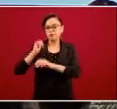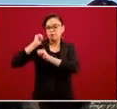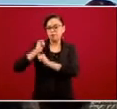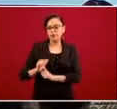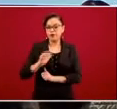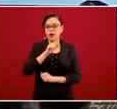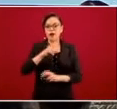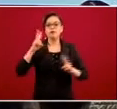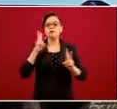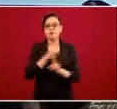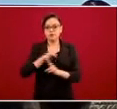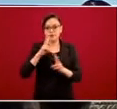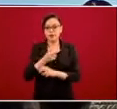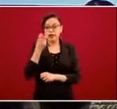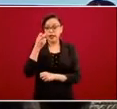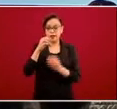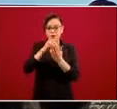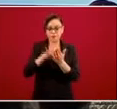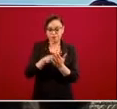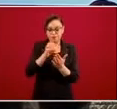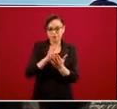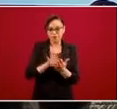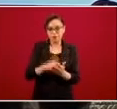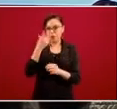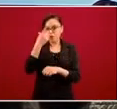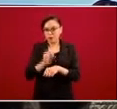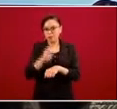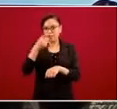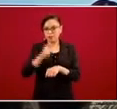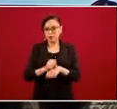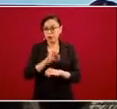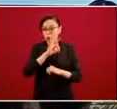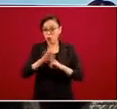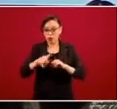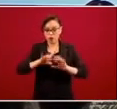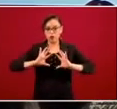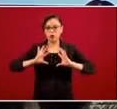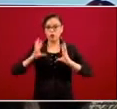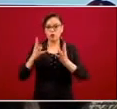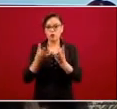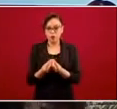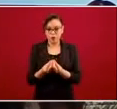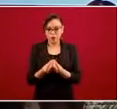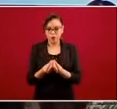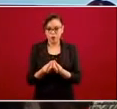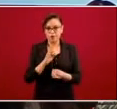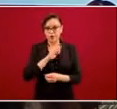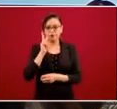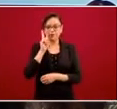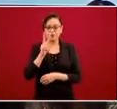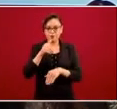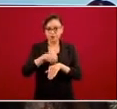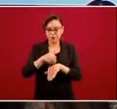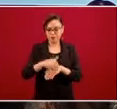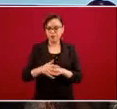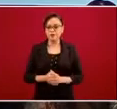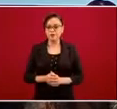influenza. And this is what we register per week. At the end, we have the total. Second column, we